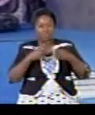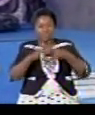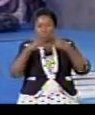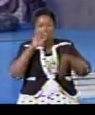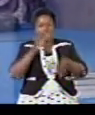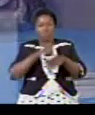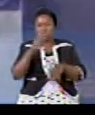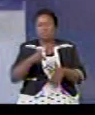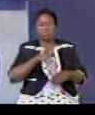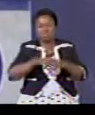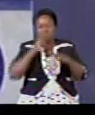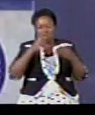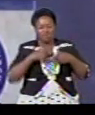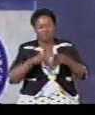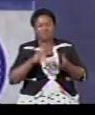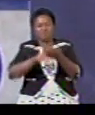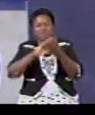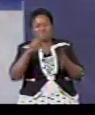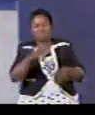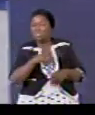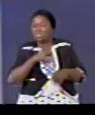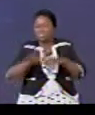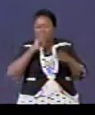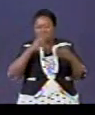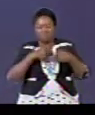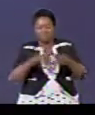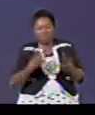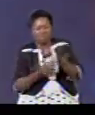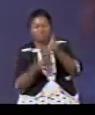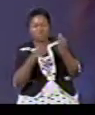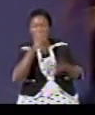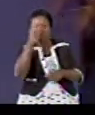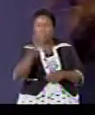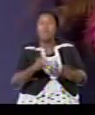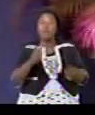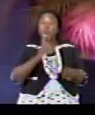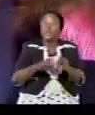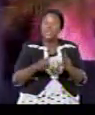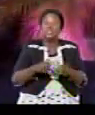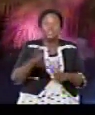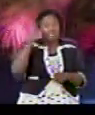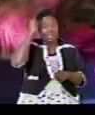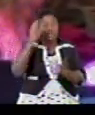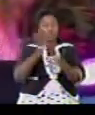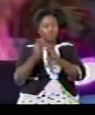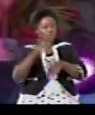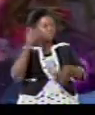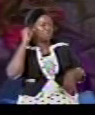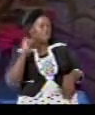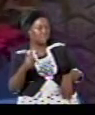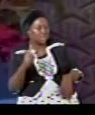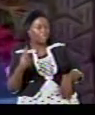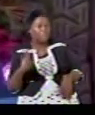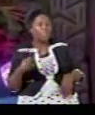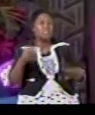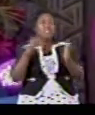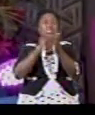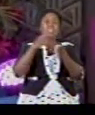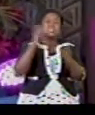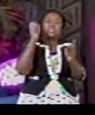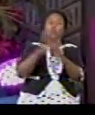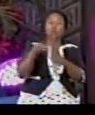doesn't have to come and shake you. He doesn't have to pull you up. His word alone. Do you understand? It is the word